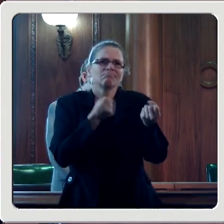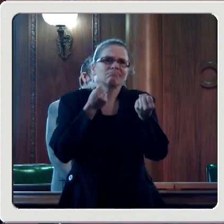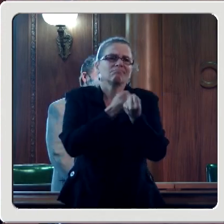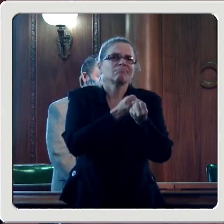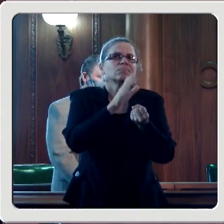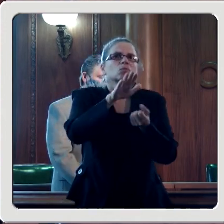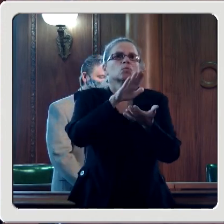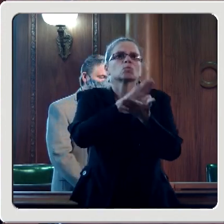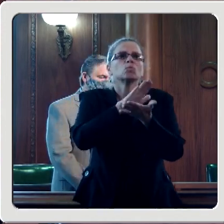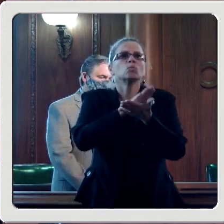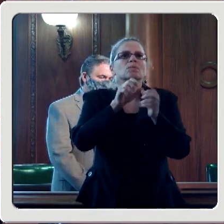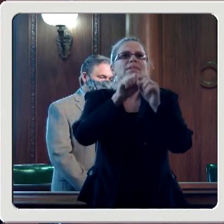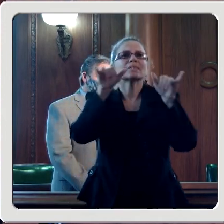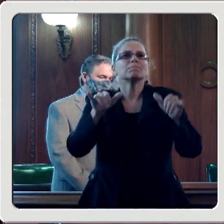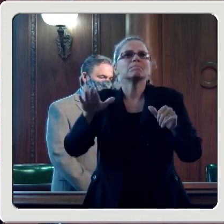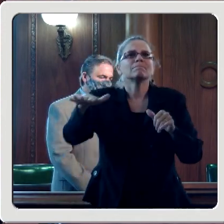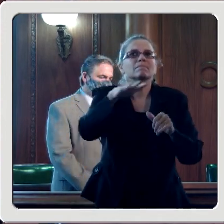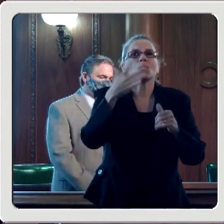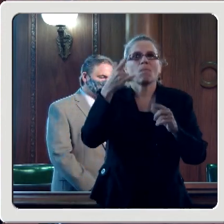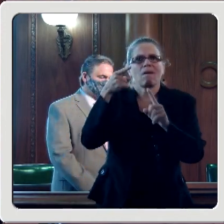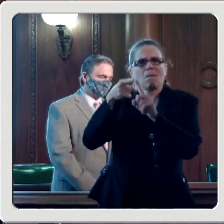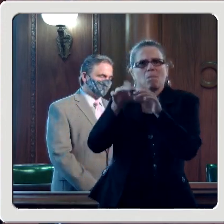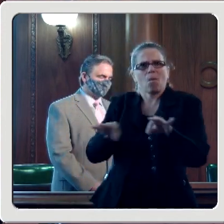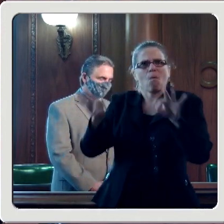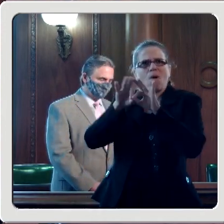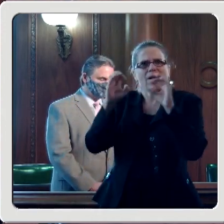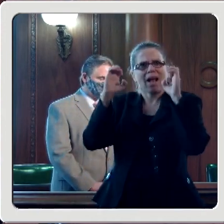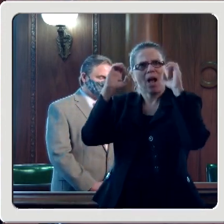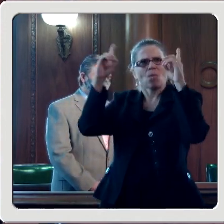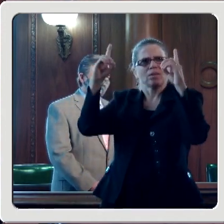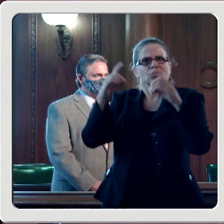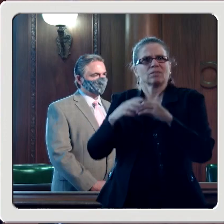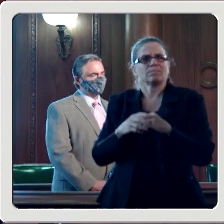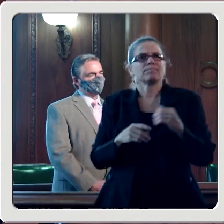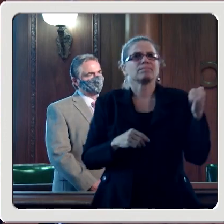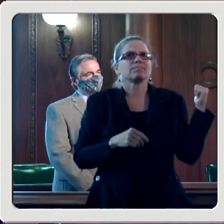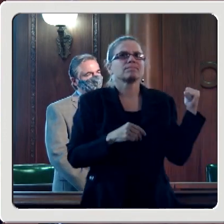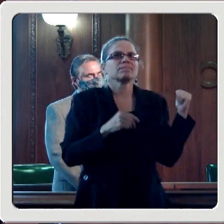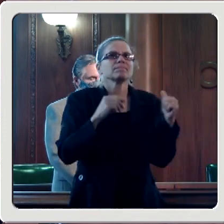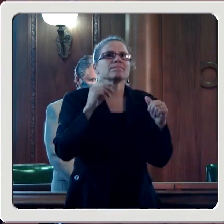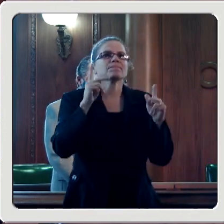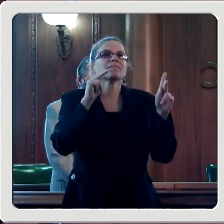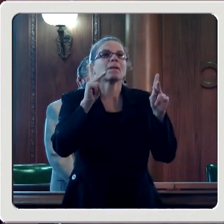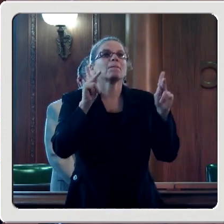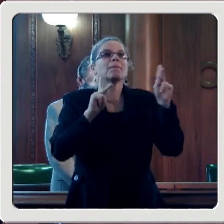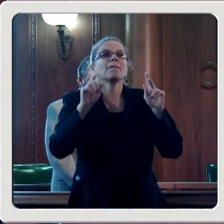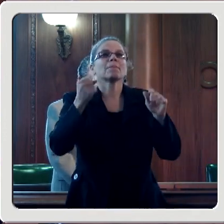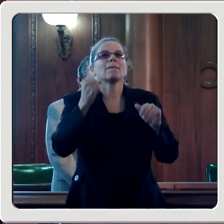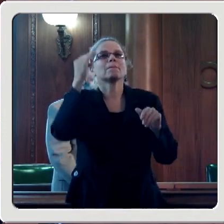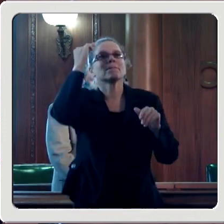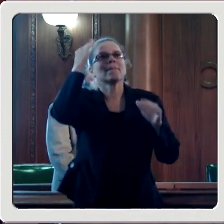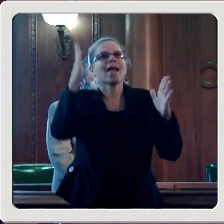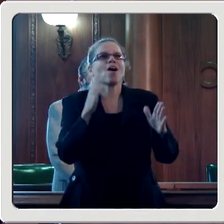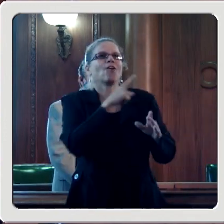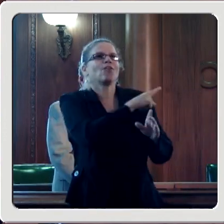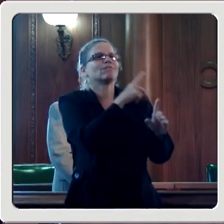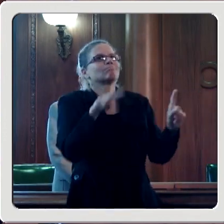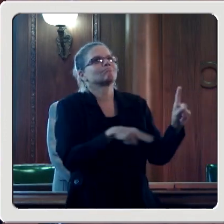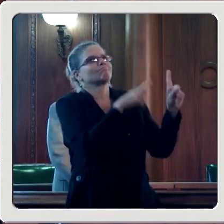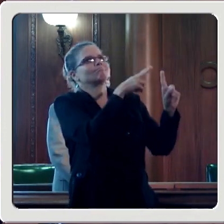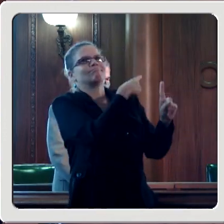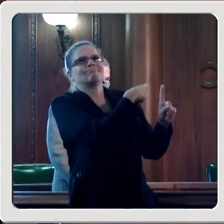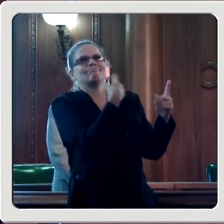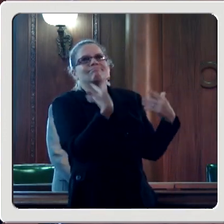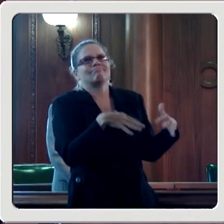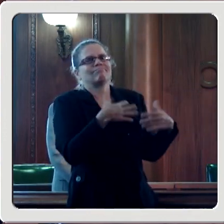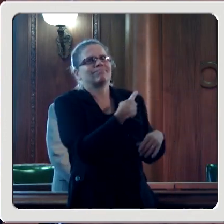I know everyone else calls him the people's mayor. But he stepped up, this summer and taken a look at the fact that we don't have a